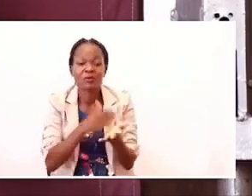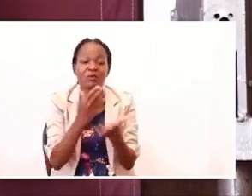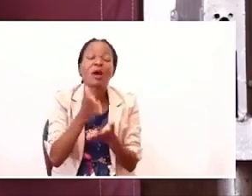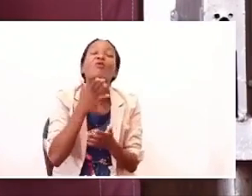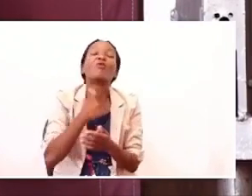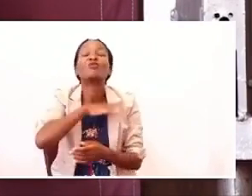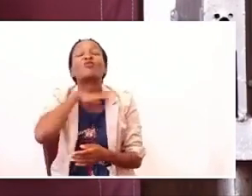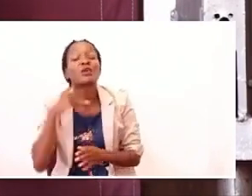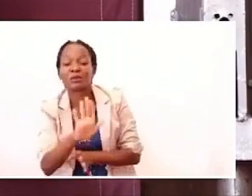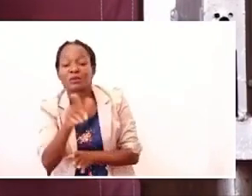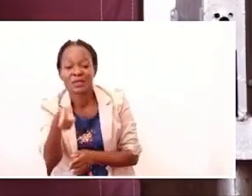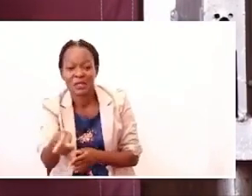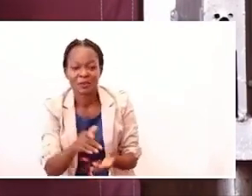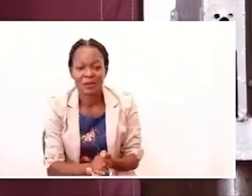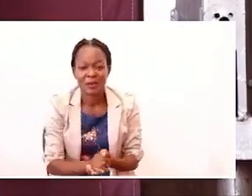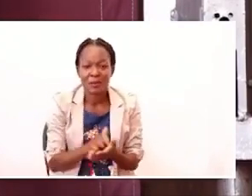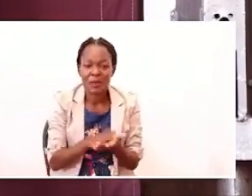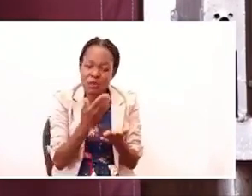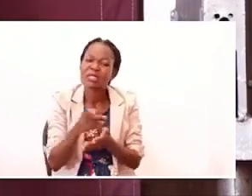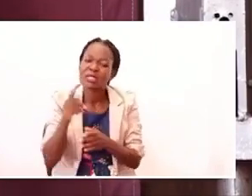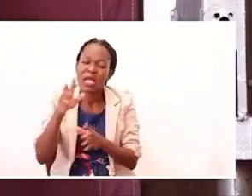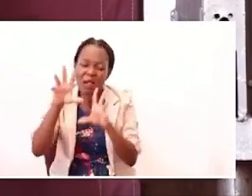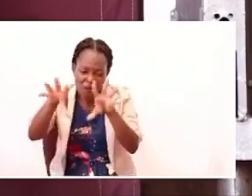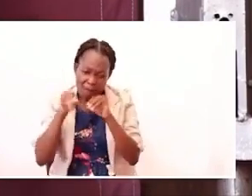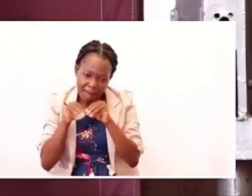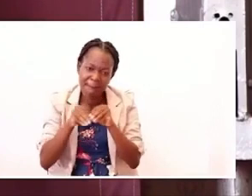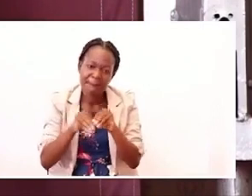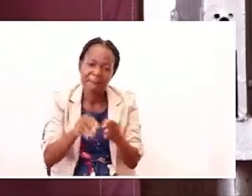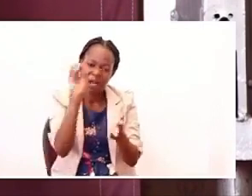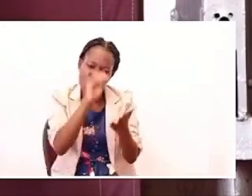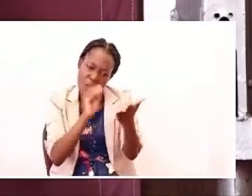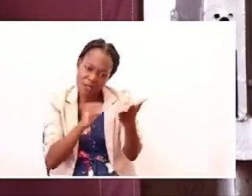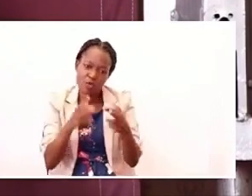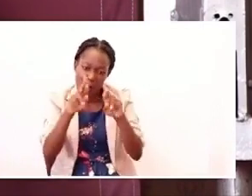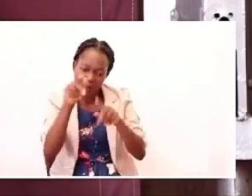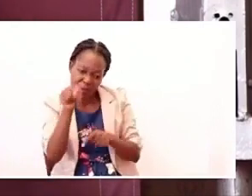chose doom rather than growth and development.